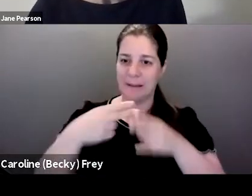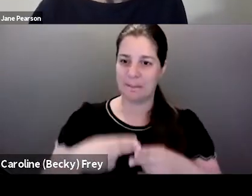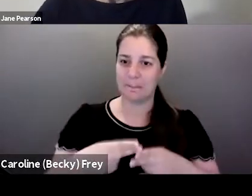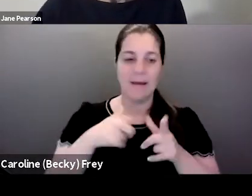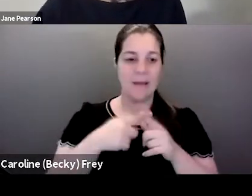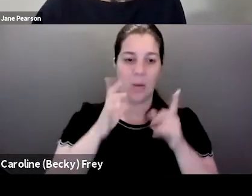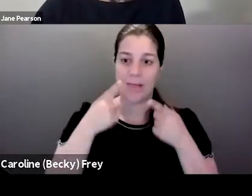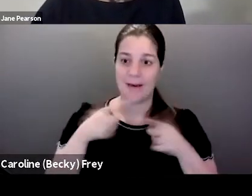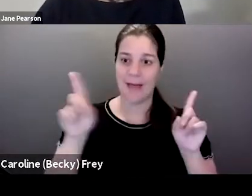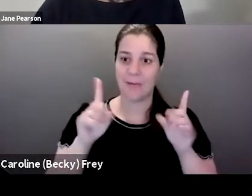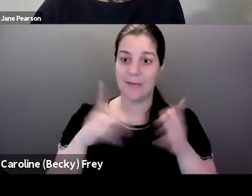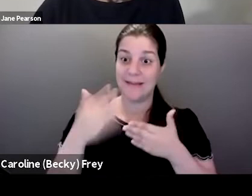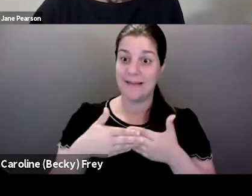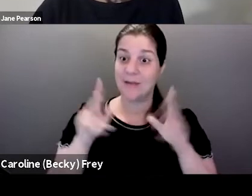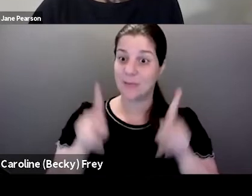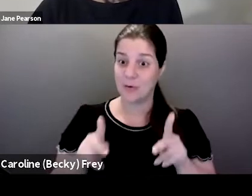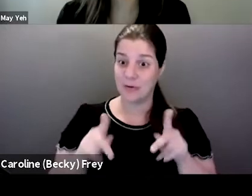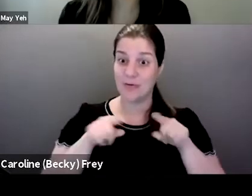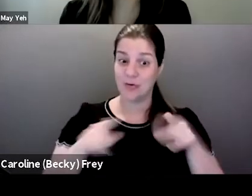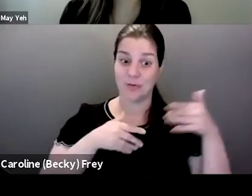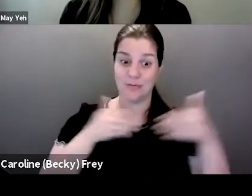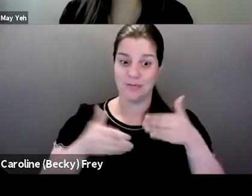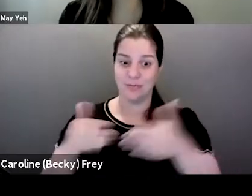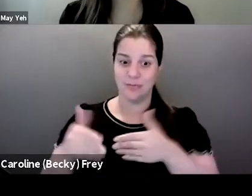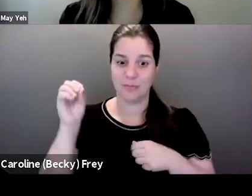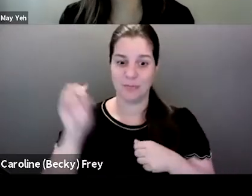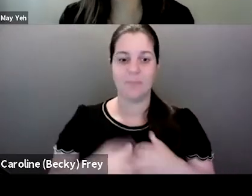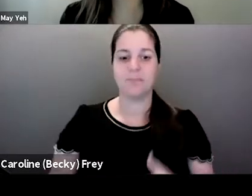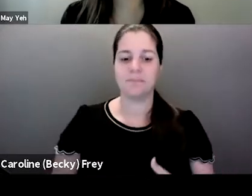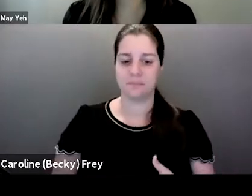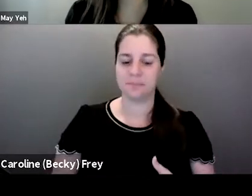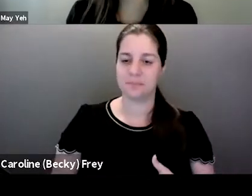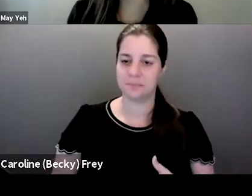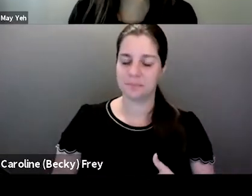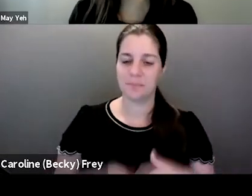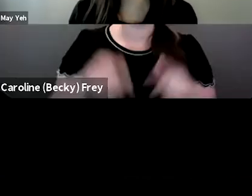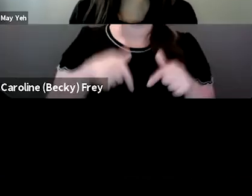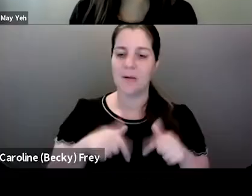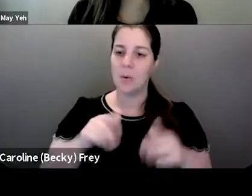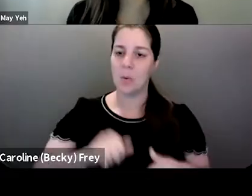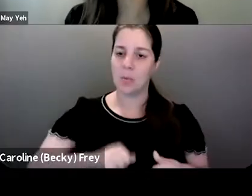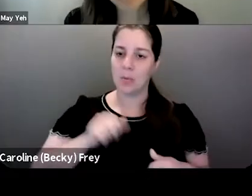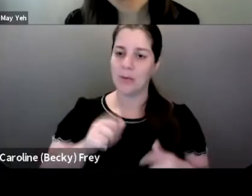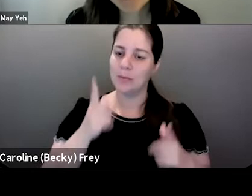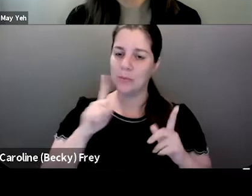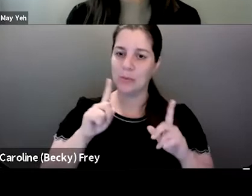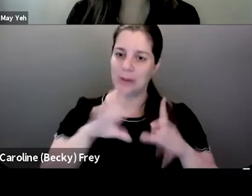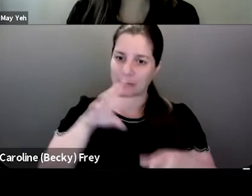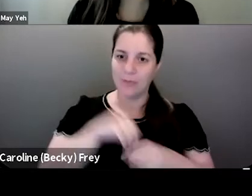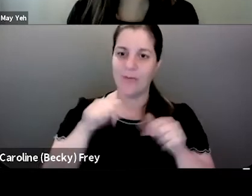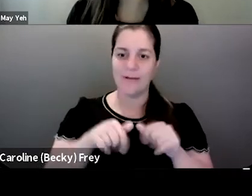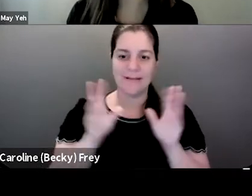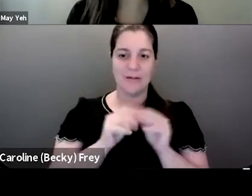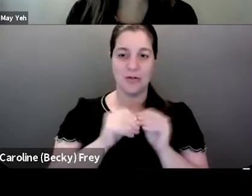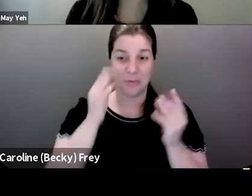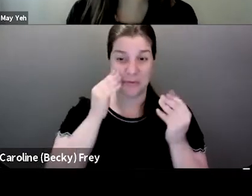go. Great. It is such a tremendous privilege to be part of this workshop and this session. I want to be upfront with you that I'm not an